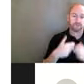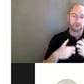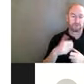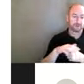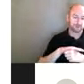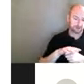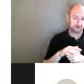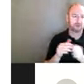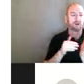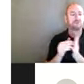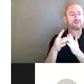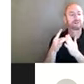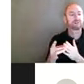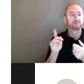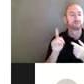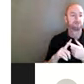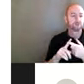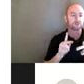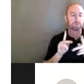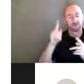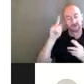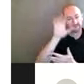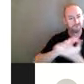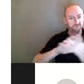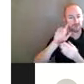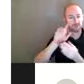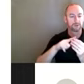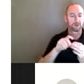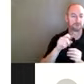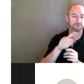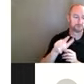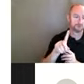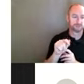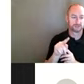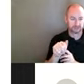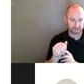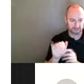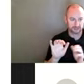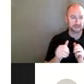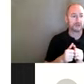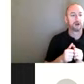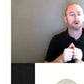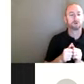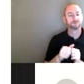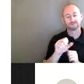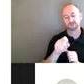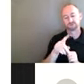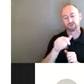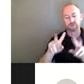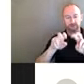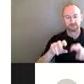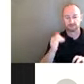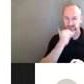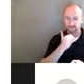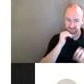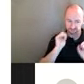often leads to so much confusion with how people understand spatial data and how spatial analysis can go wrong. And I'm gonna